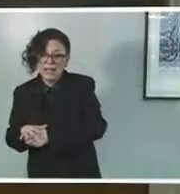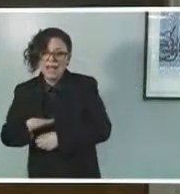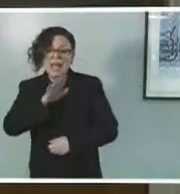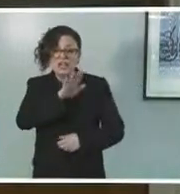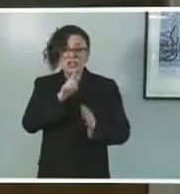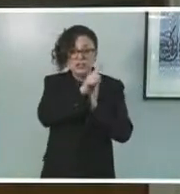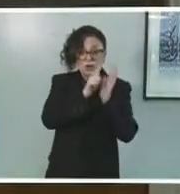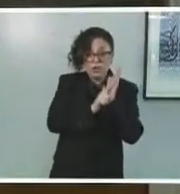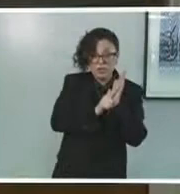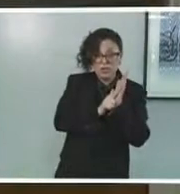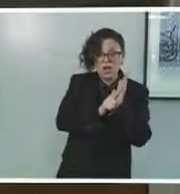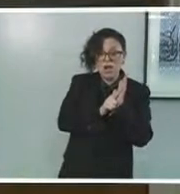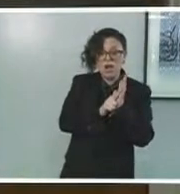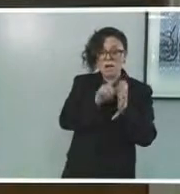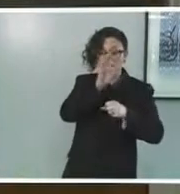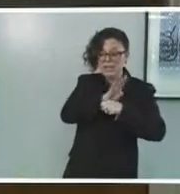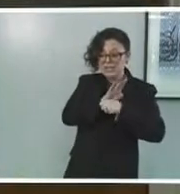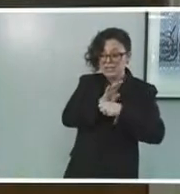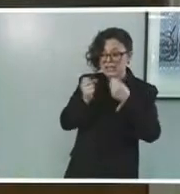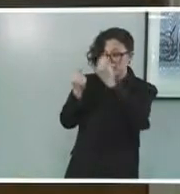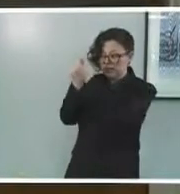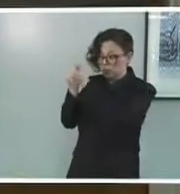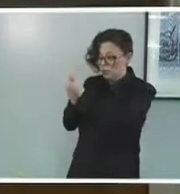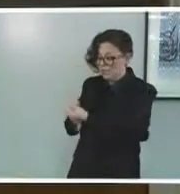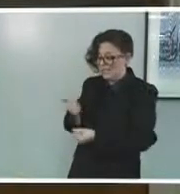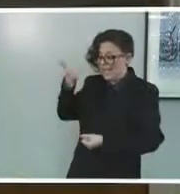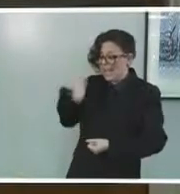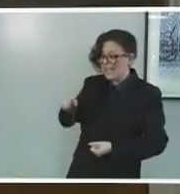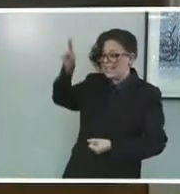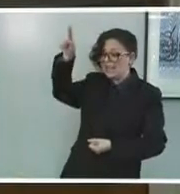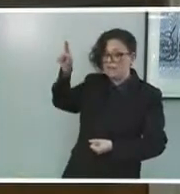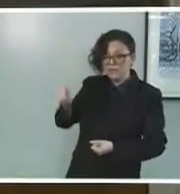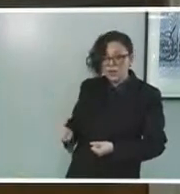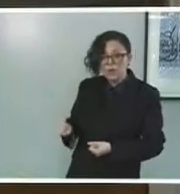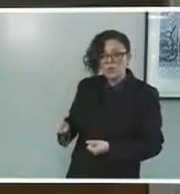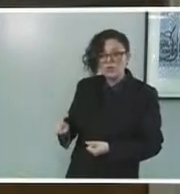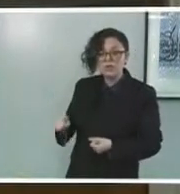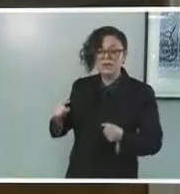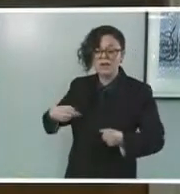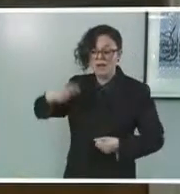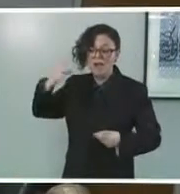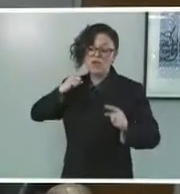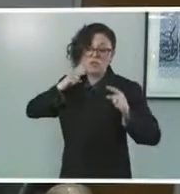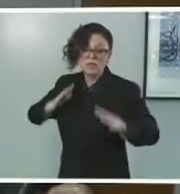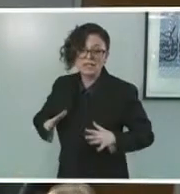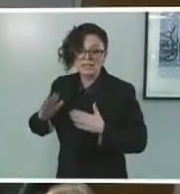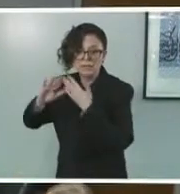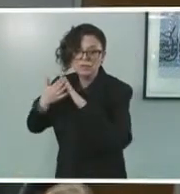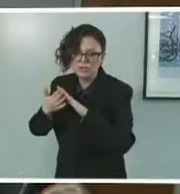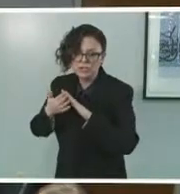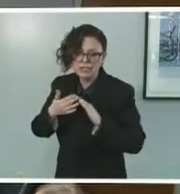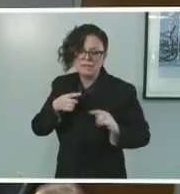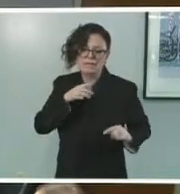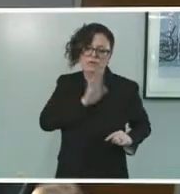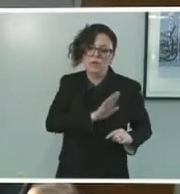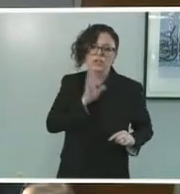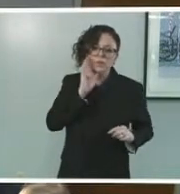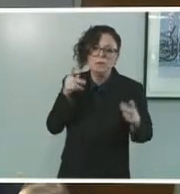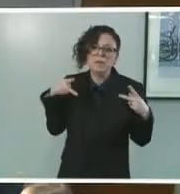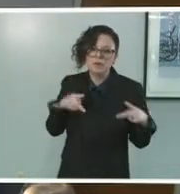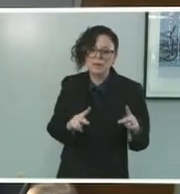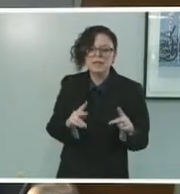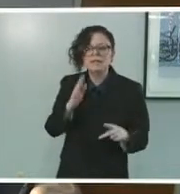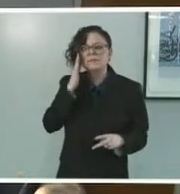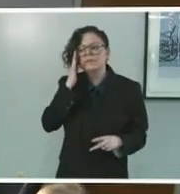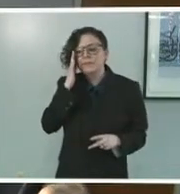any one of those, including vulnerable individuals, it's going to be permitted. Okay. Same approach for the